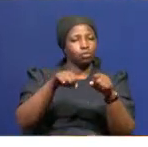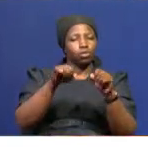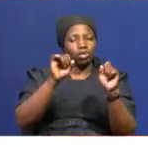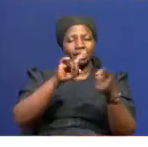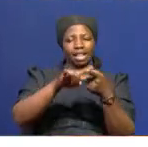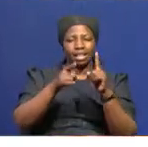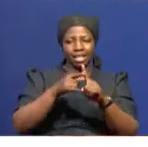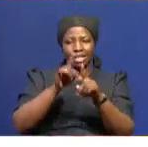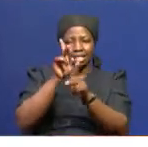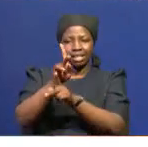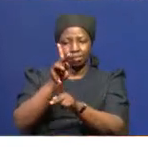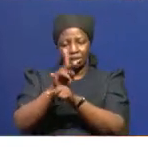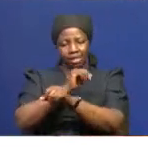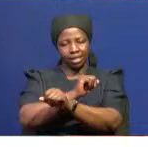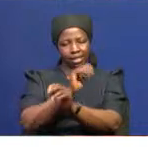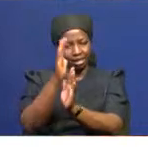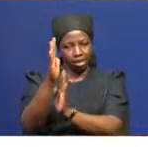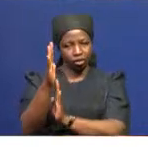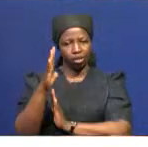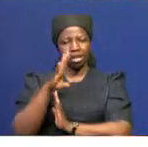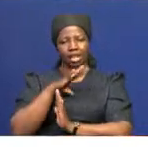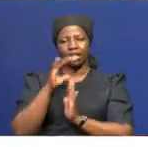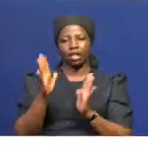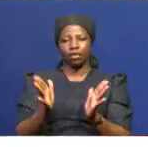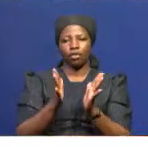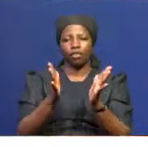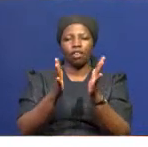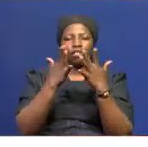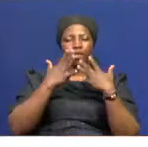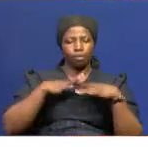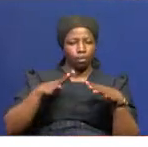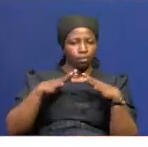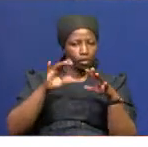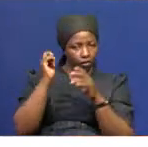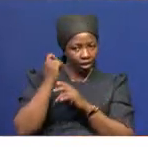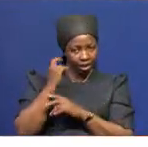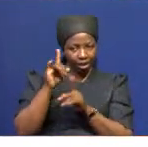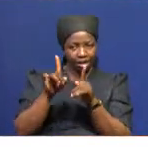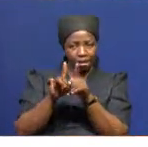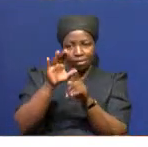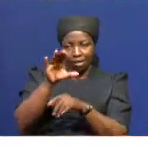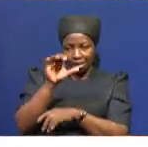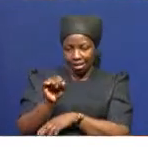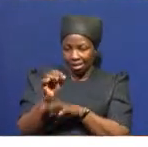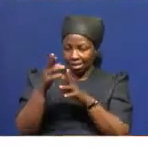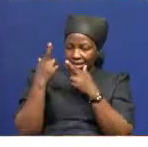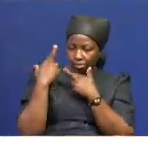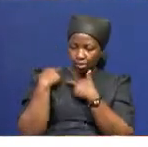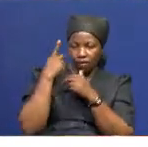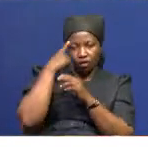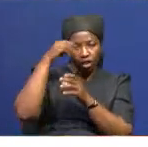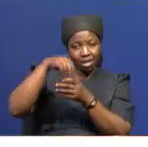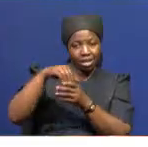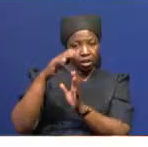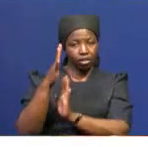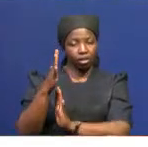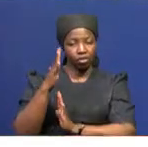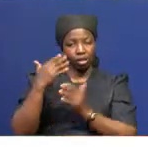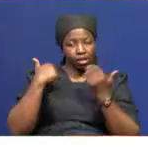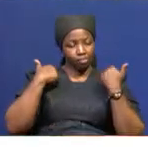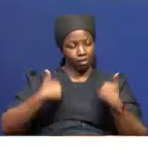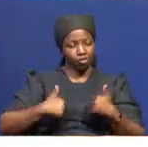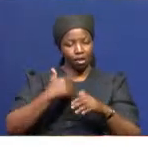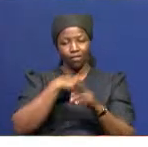the security and well-being of the people of Kenya. As the Cabinet Secretary responsible for internal security, I